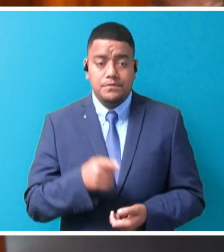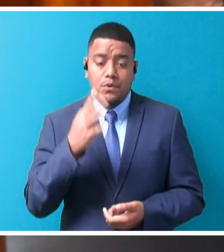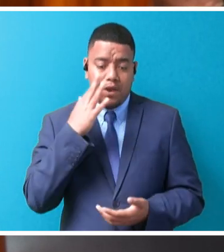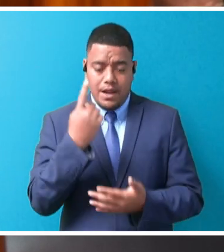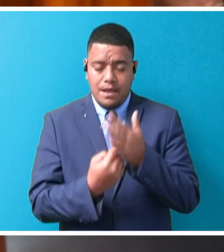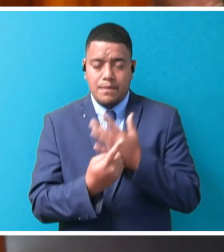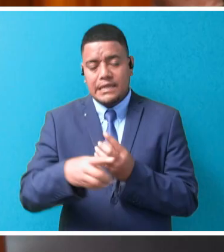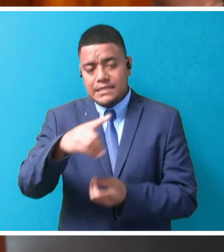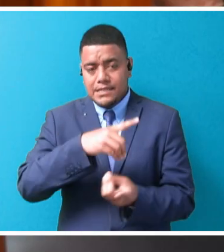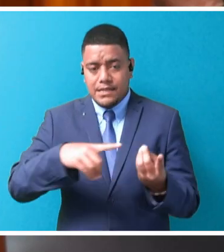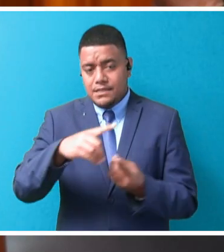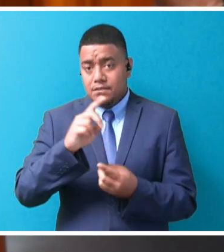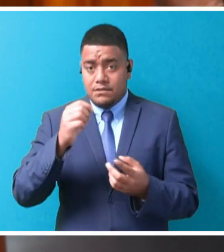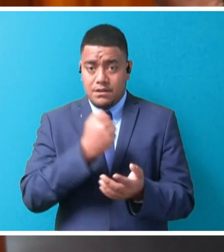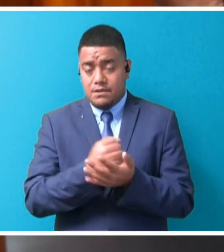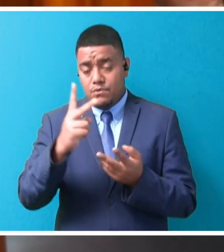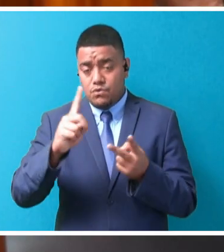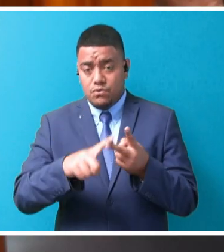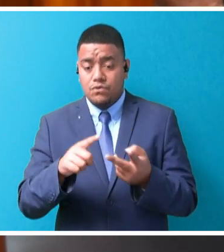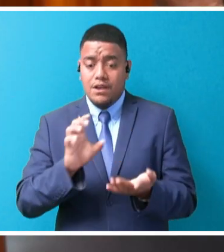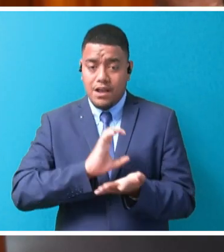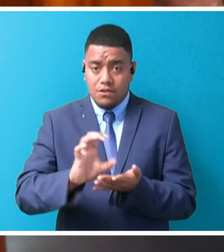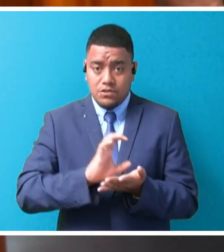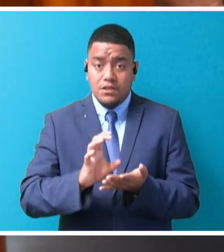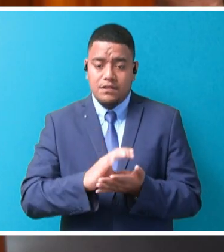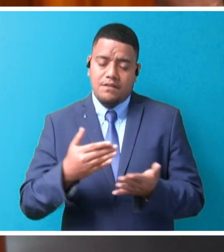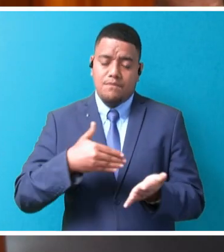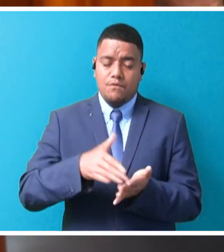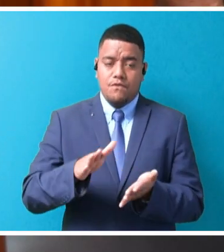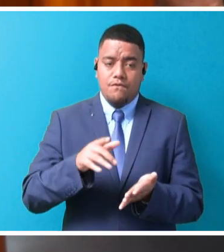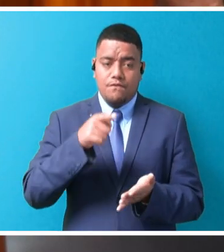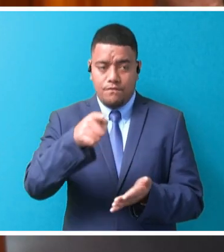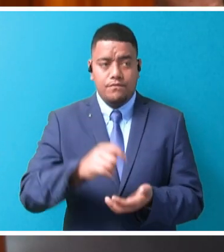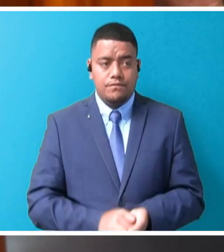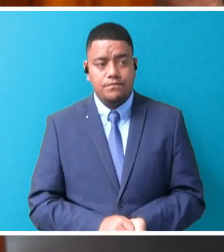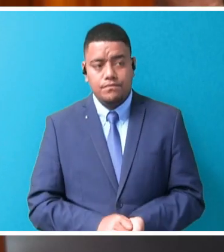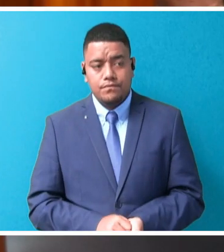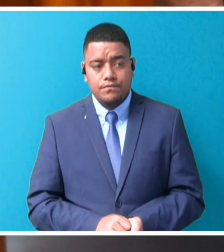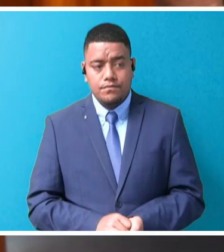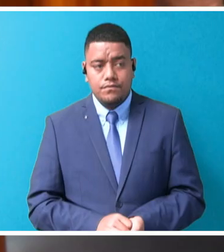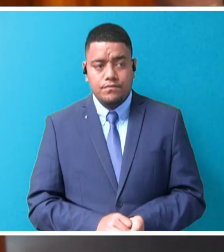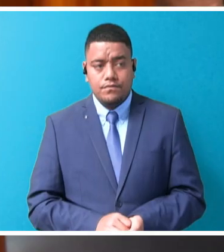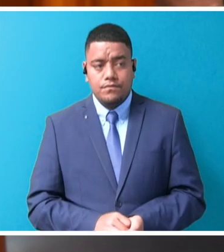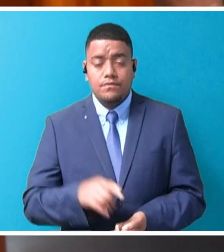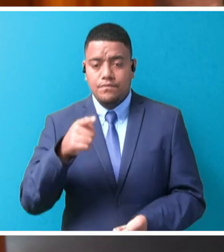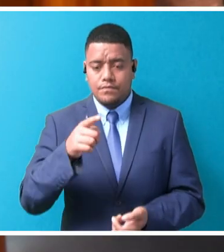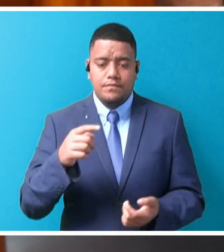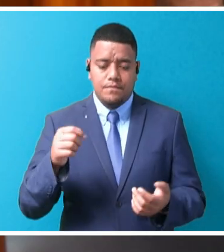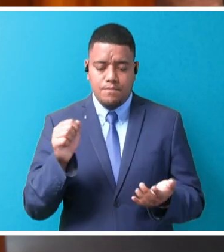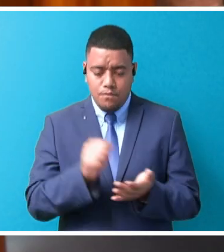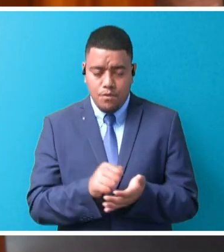disaster. 2. In addition, the Council has approved the revised